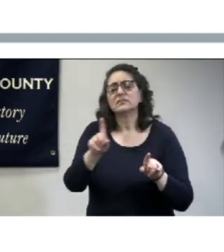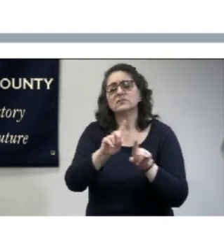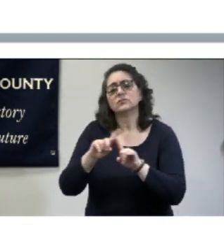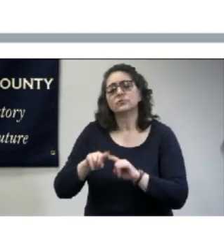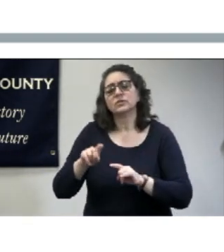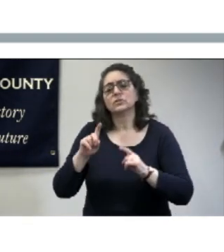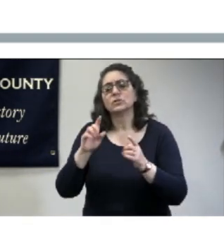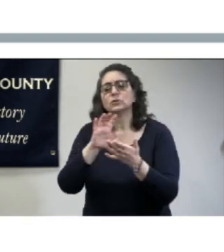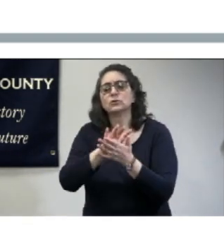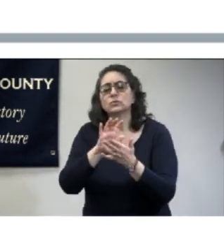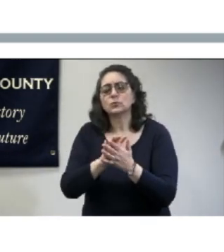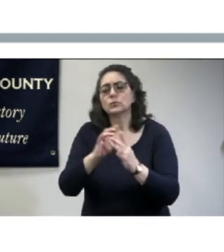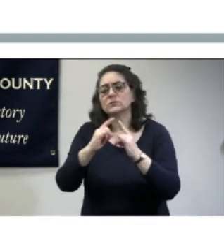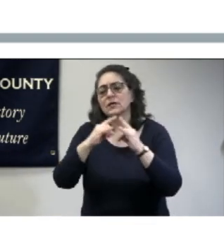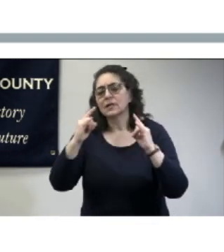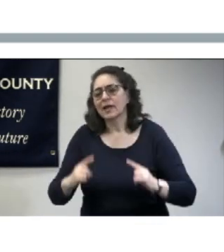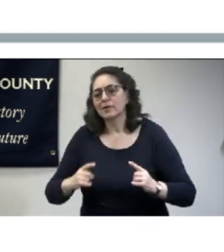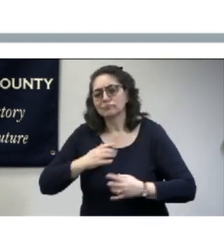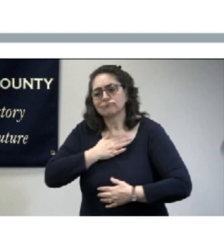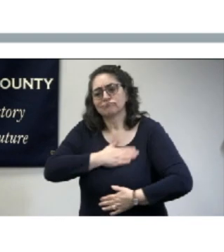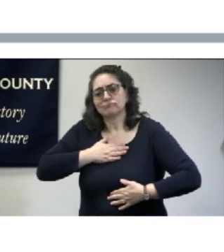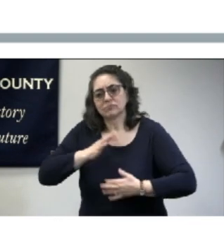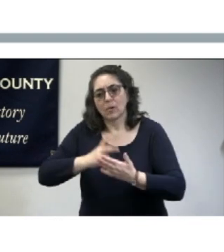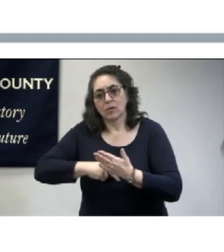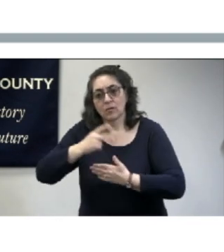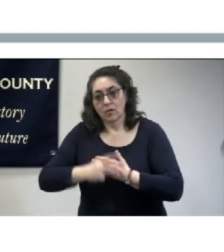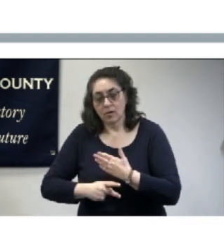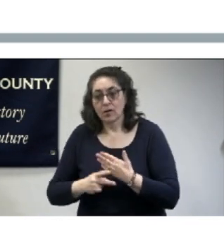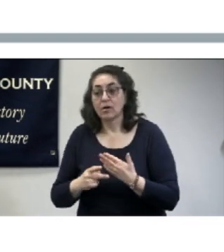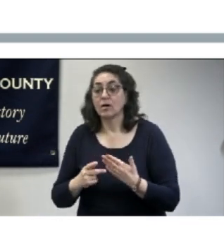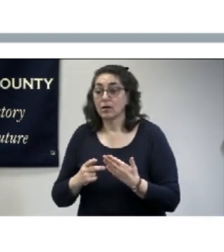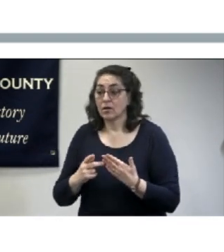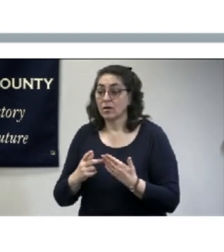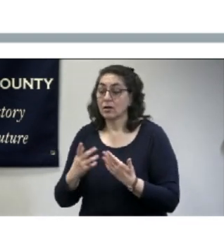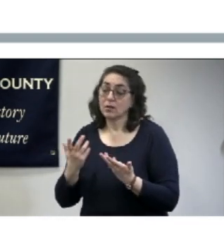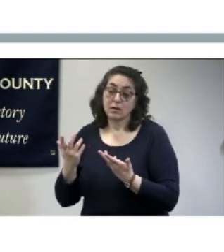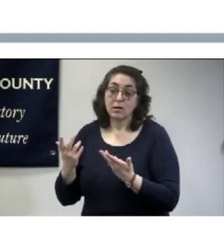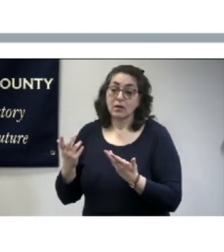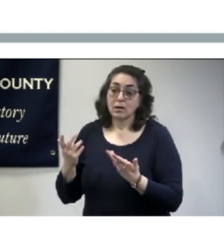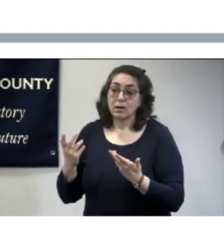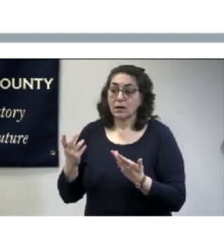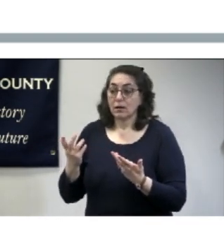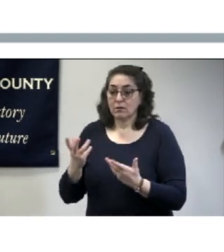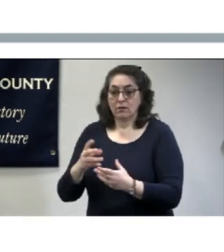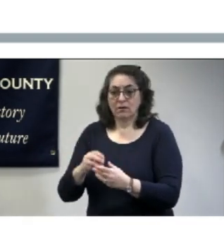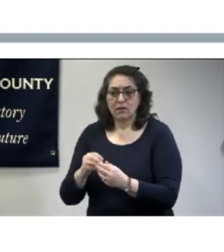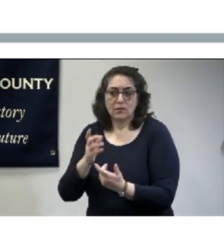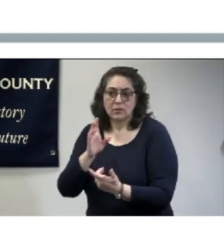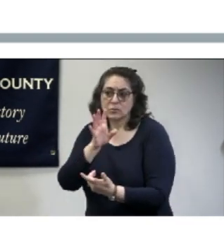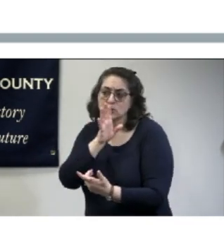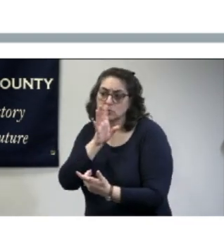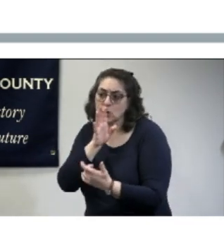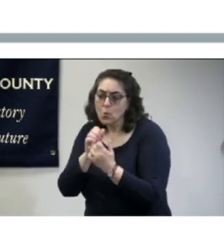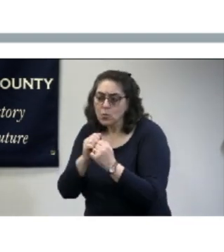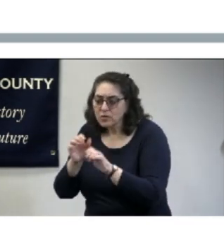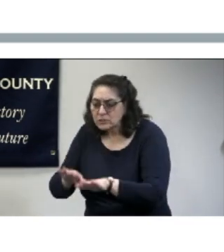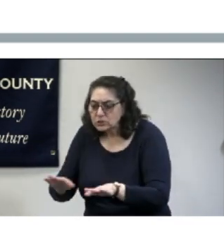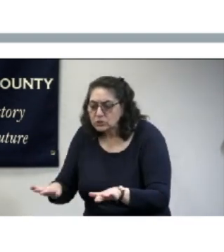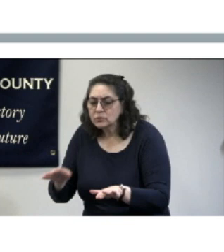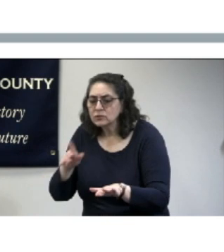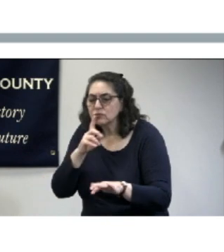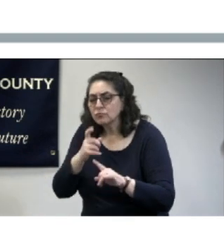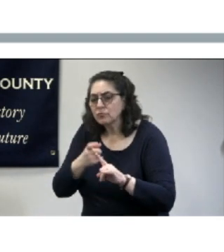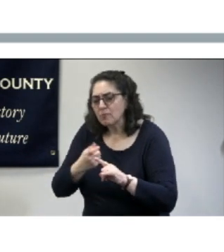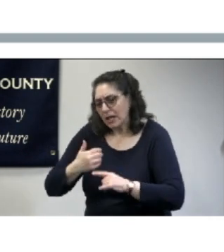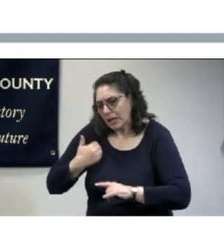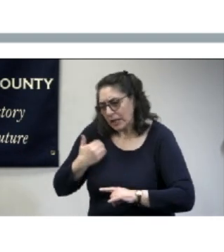camps, and recreation programs and really spoke with children from pre-K